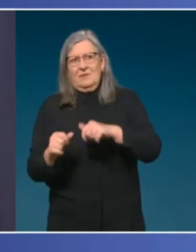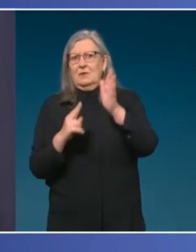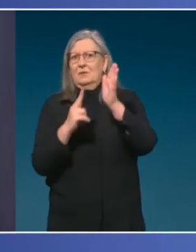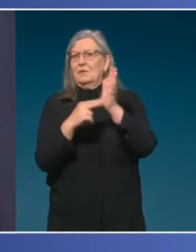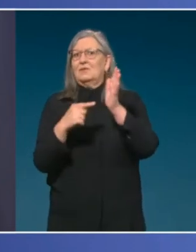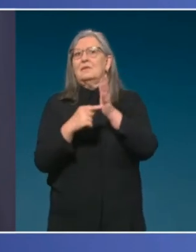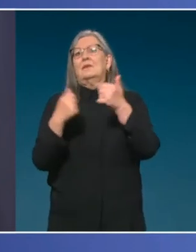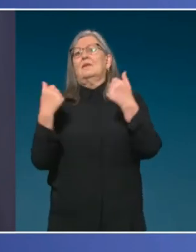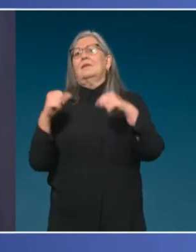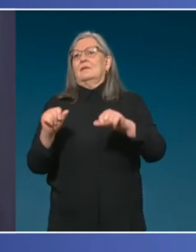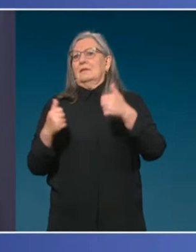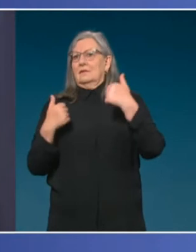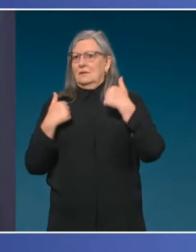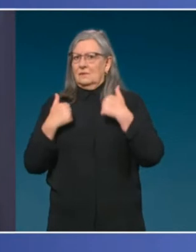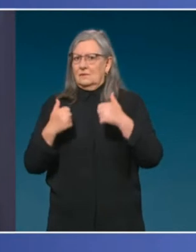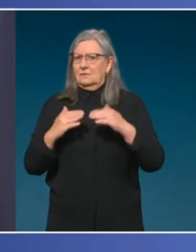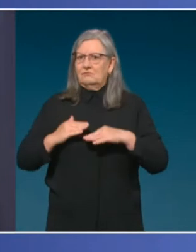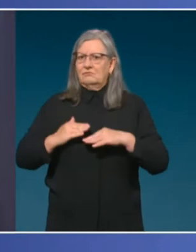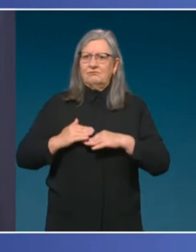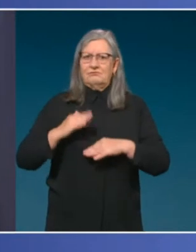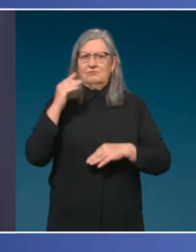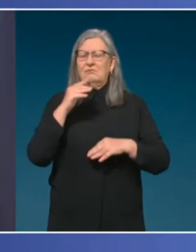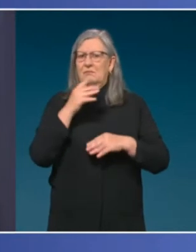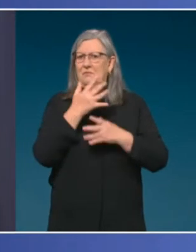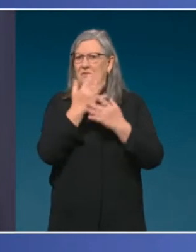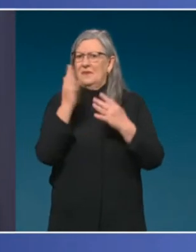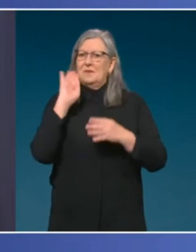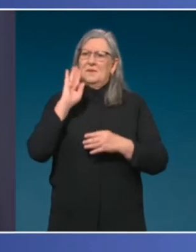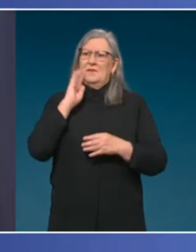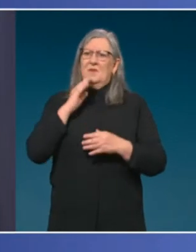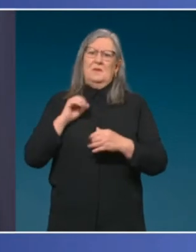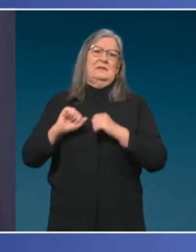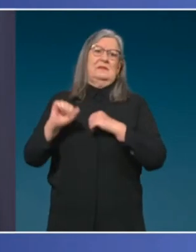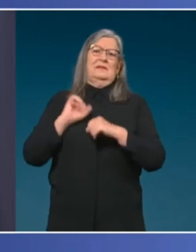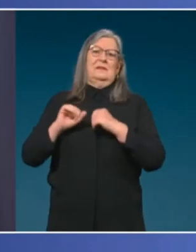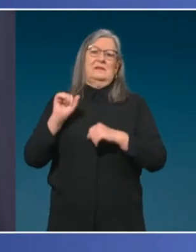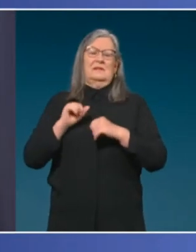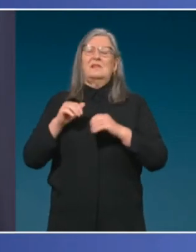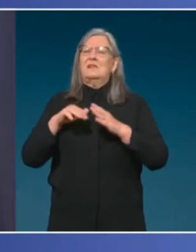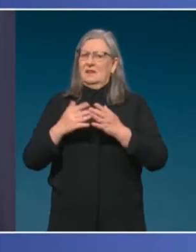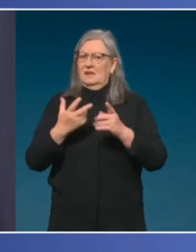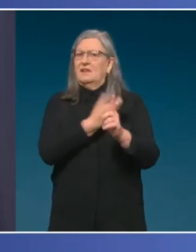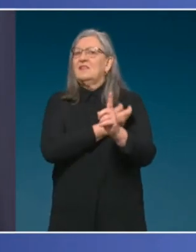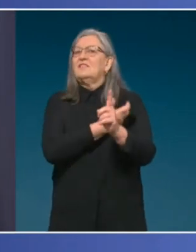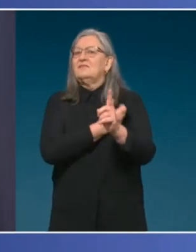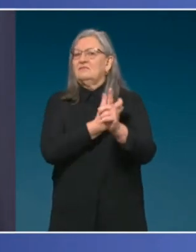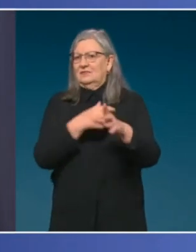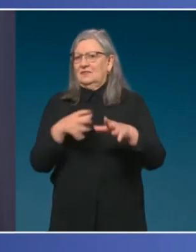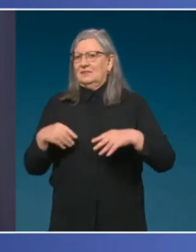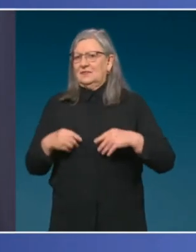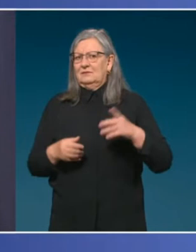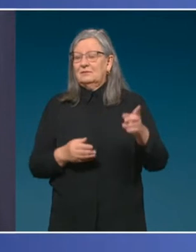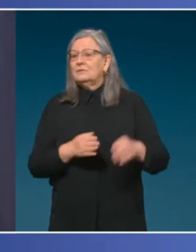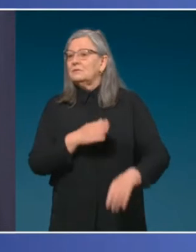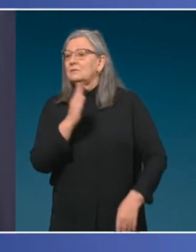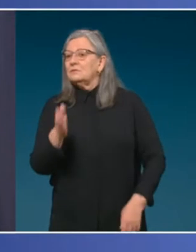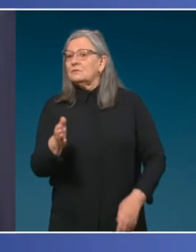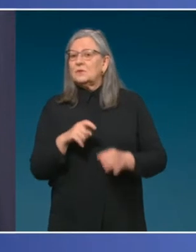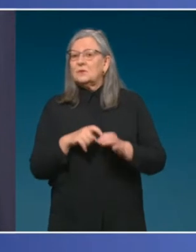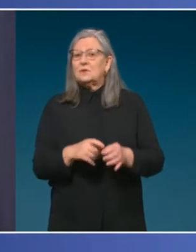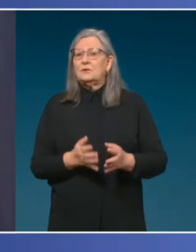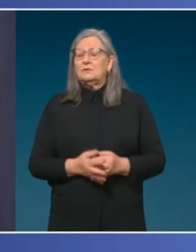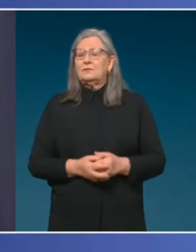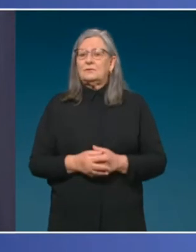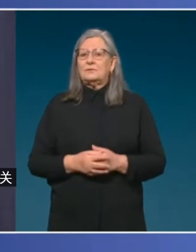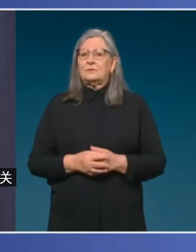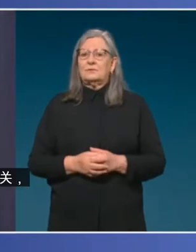beginning to see very significant growth in Indigenous communities. Jono? Minister Hunt, in relation to Australians